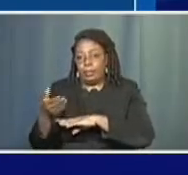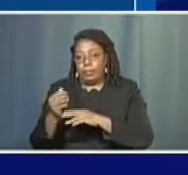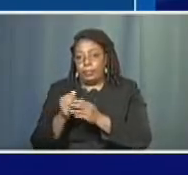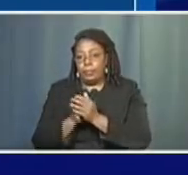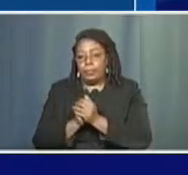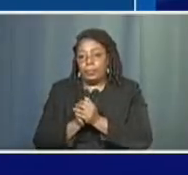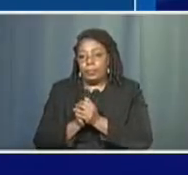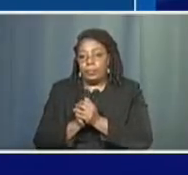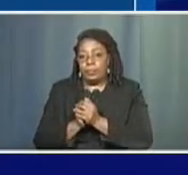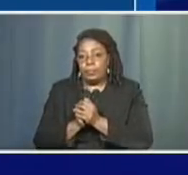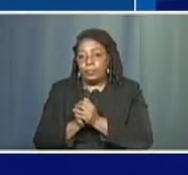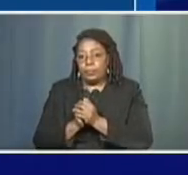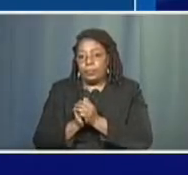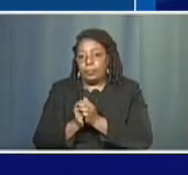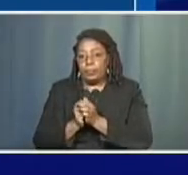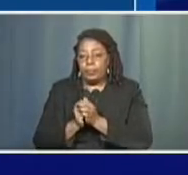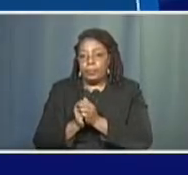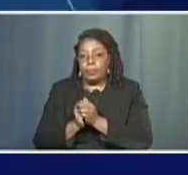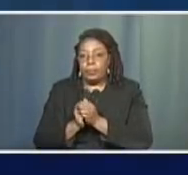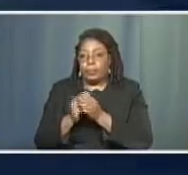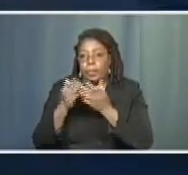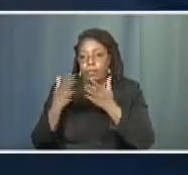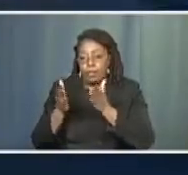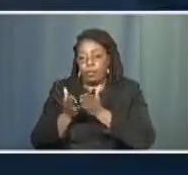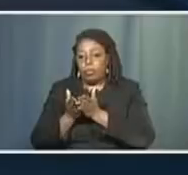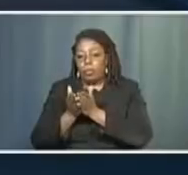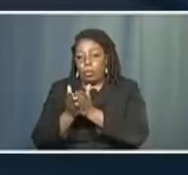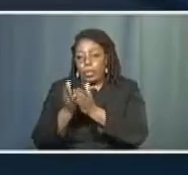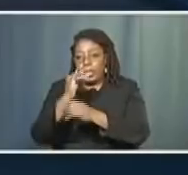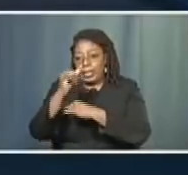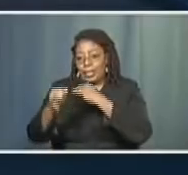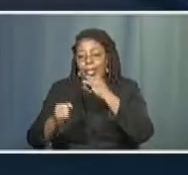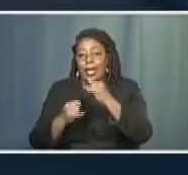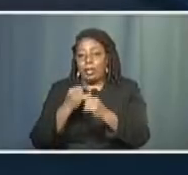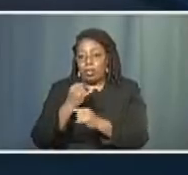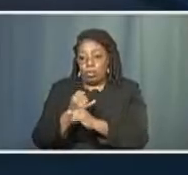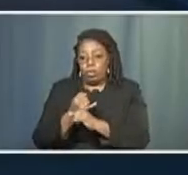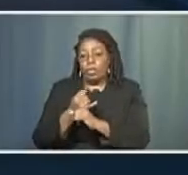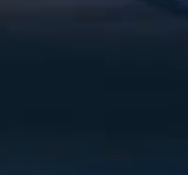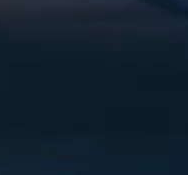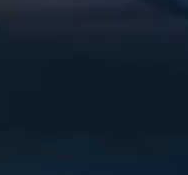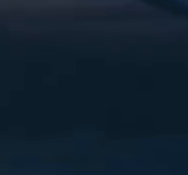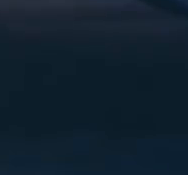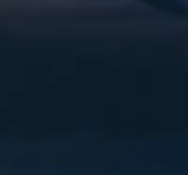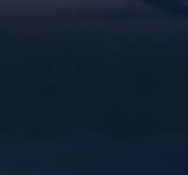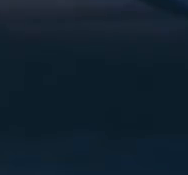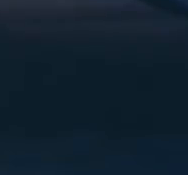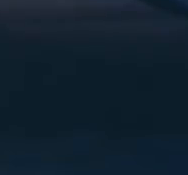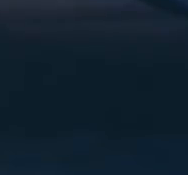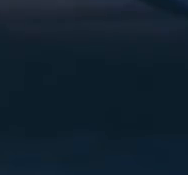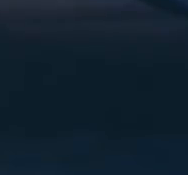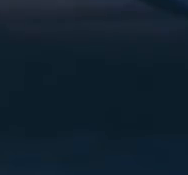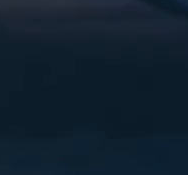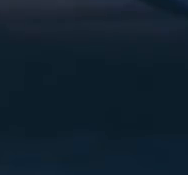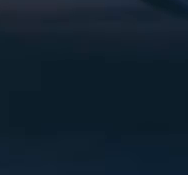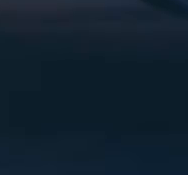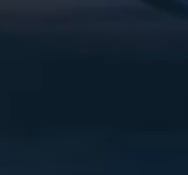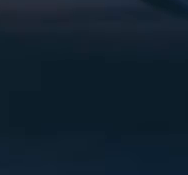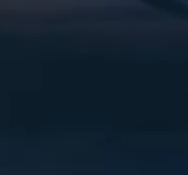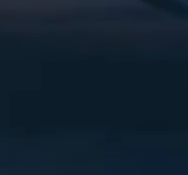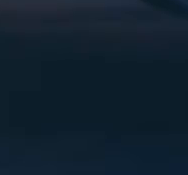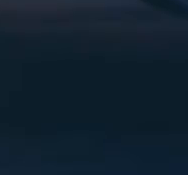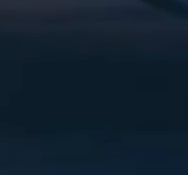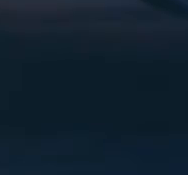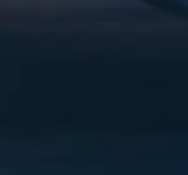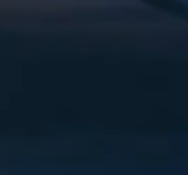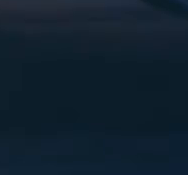at 11:04 tomorrow morning. And that's going to do it for your boating forecast. It's time now for your international temperatures, and they are brought to you by